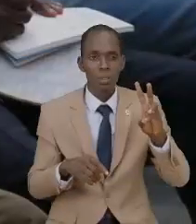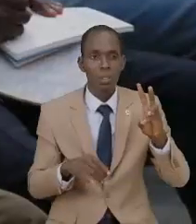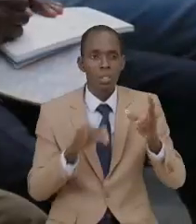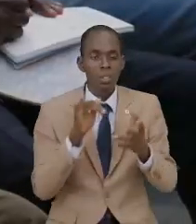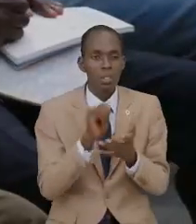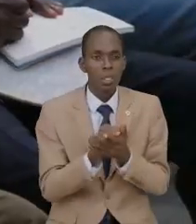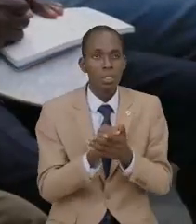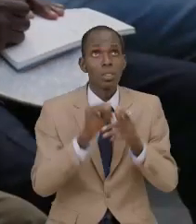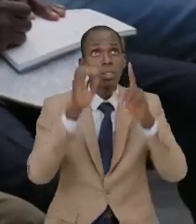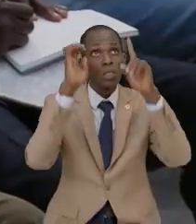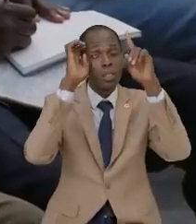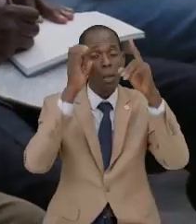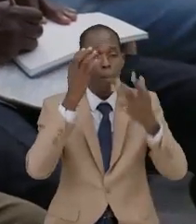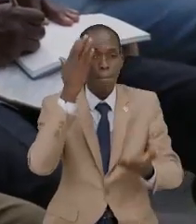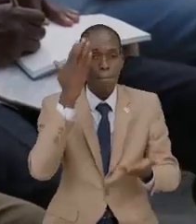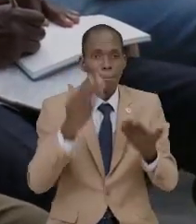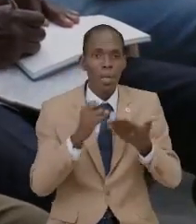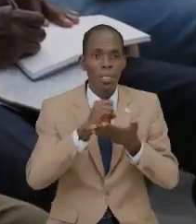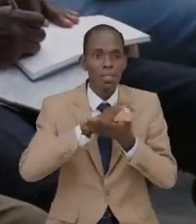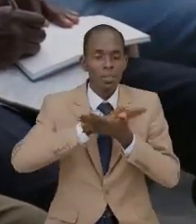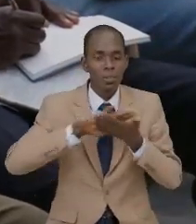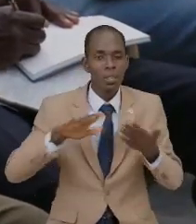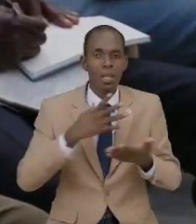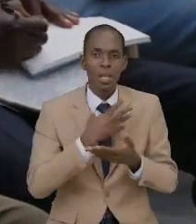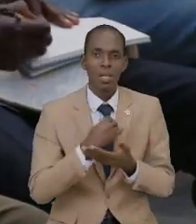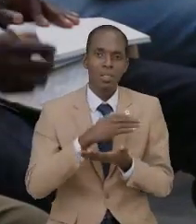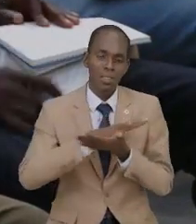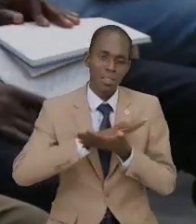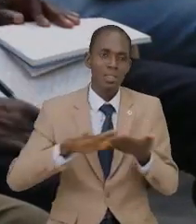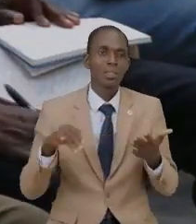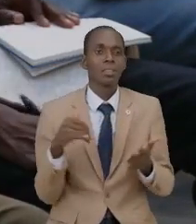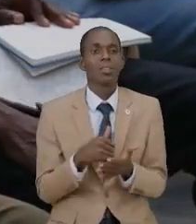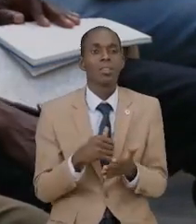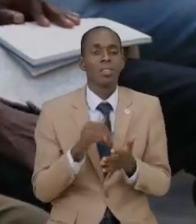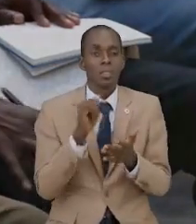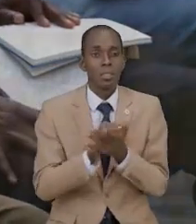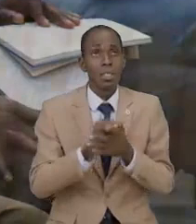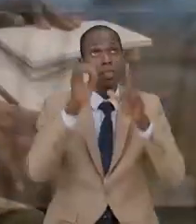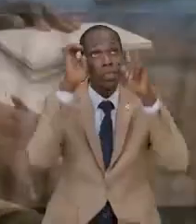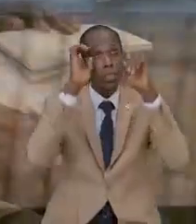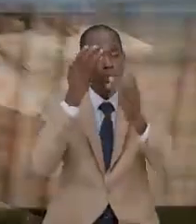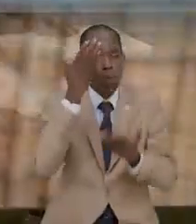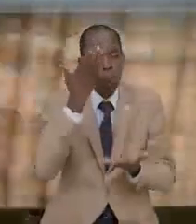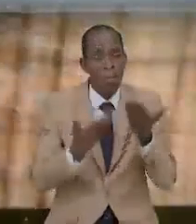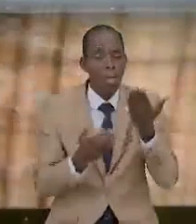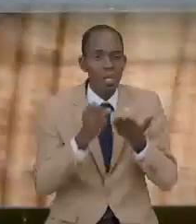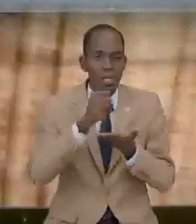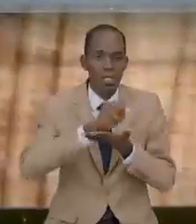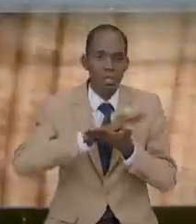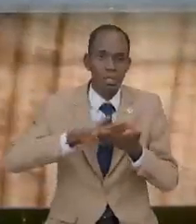might sanctify and cleanse it. That he might sanctify and cleanse